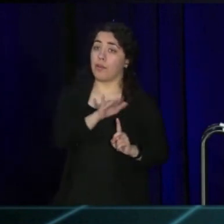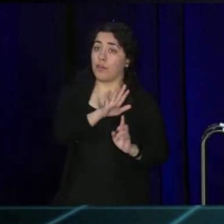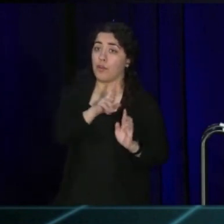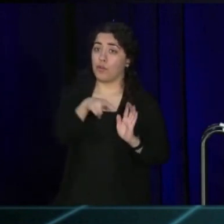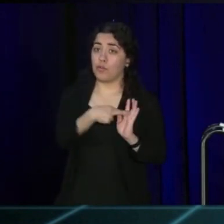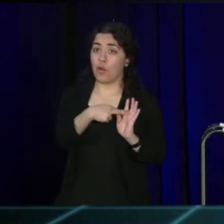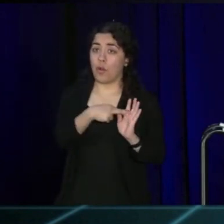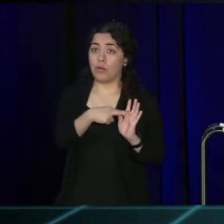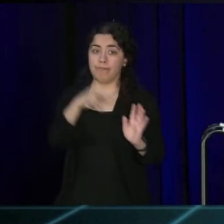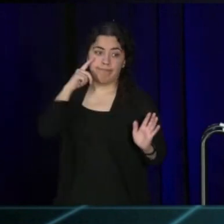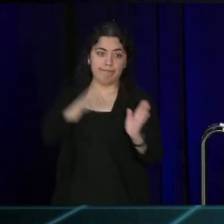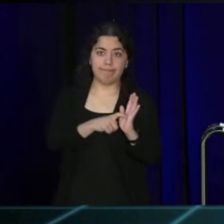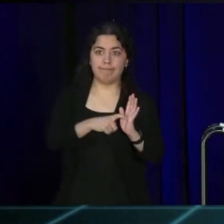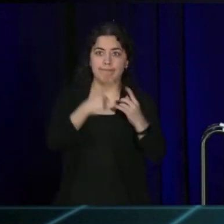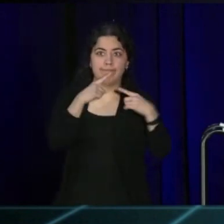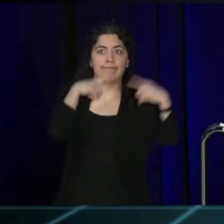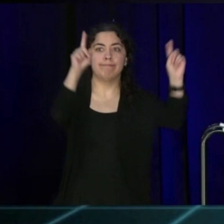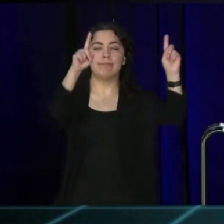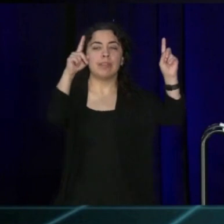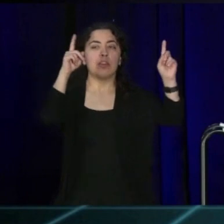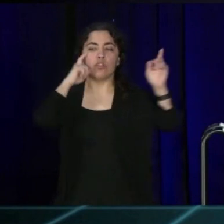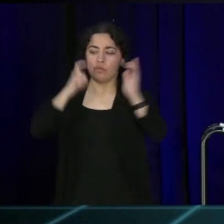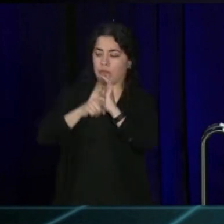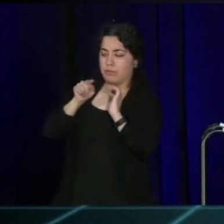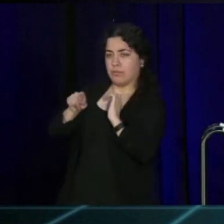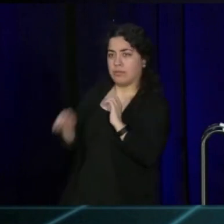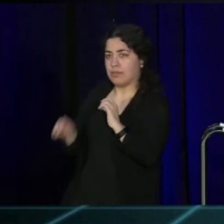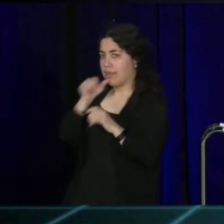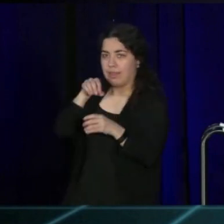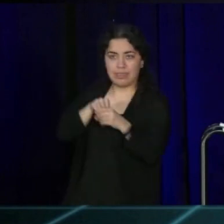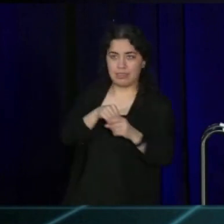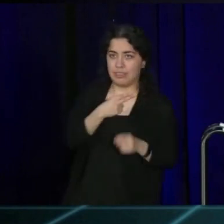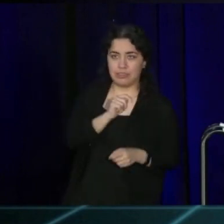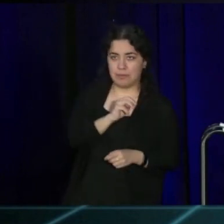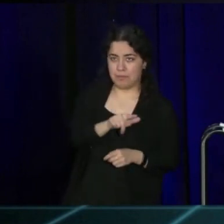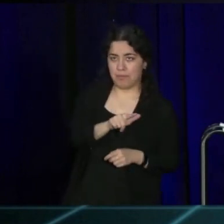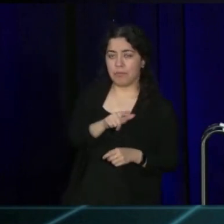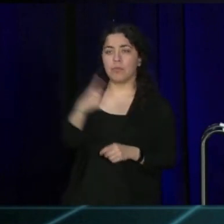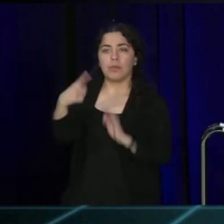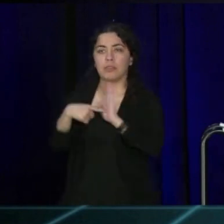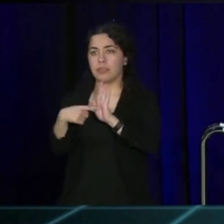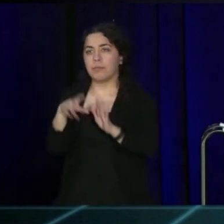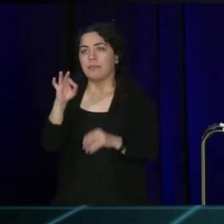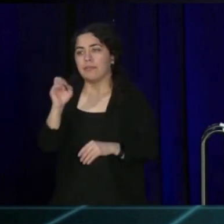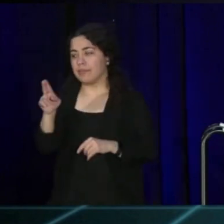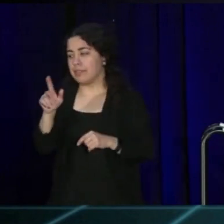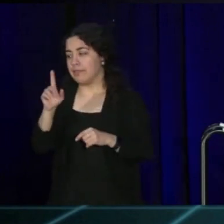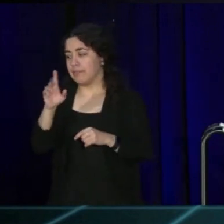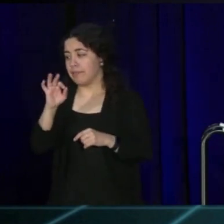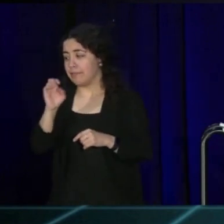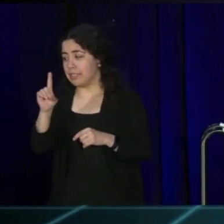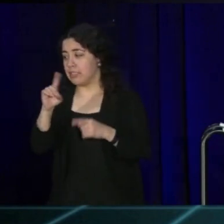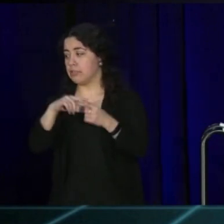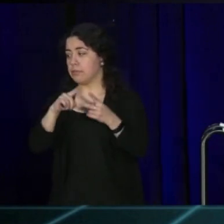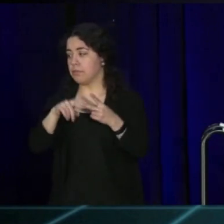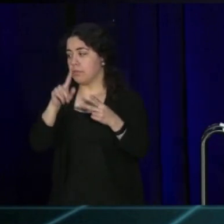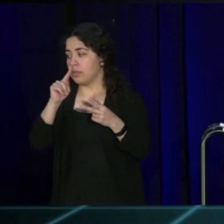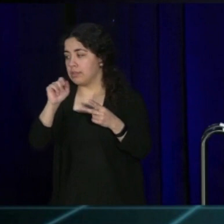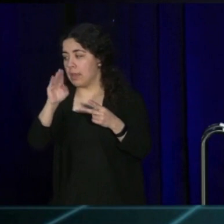implementing interactive patterns that don't exist in native HTML, like feeds, tooltips, tab lists, switch, combo boxes, and so